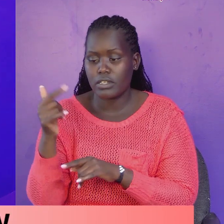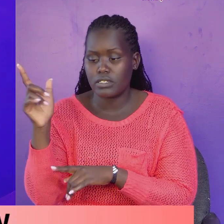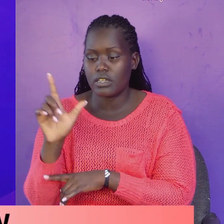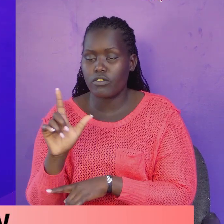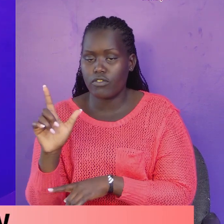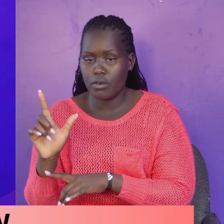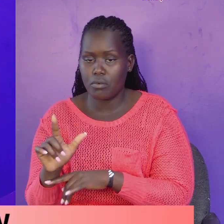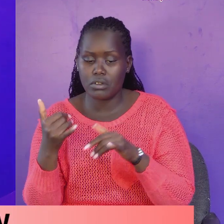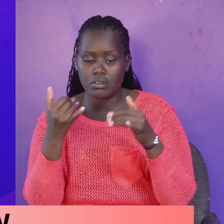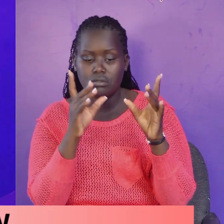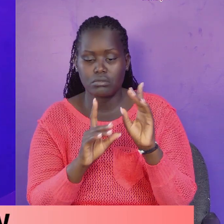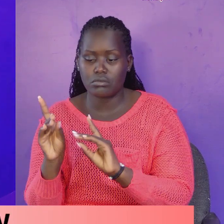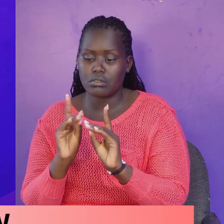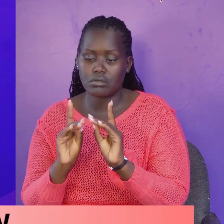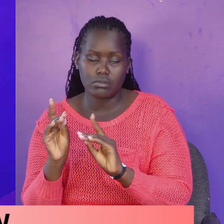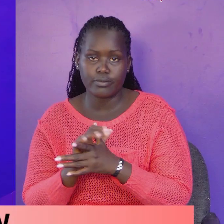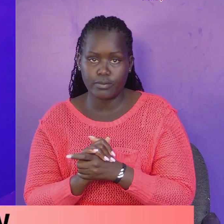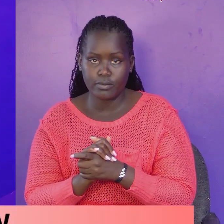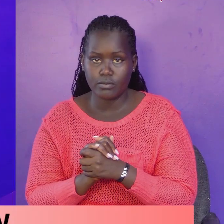scoring.